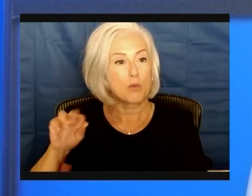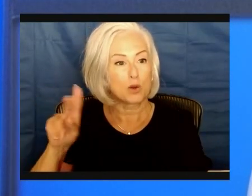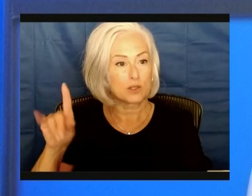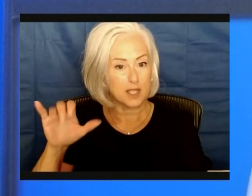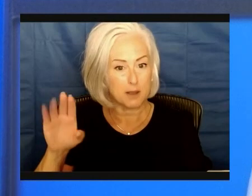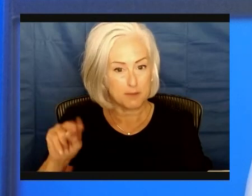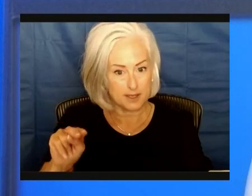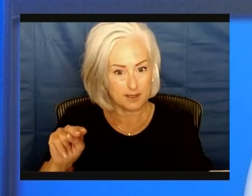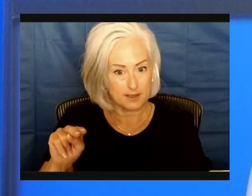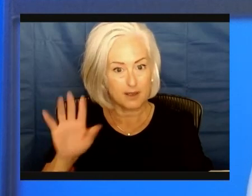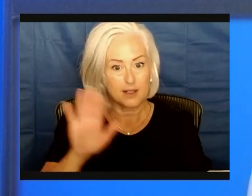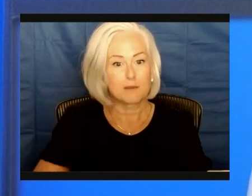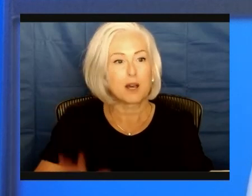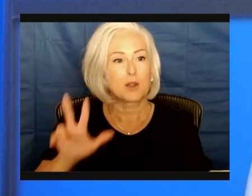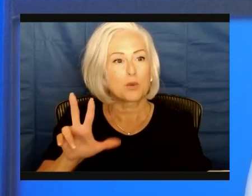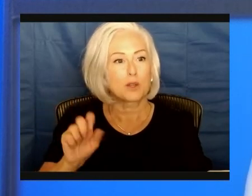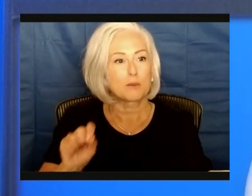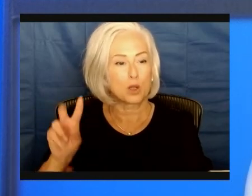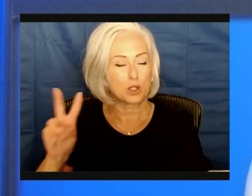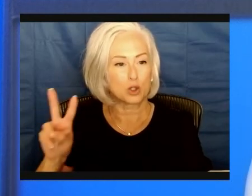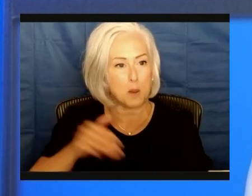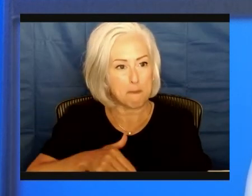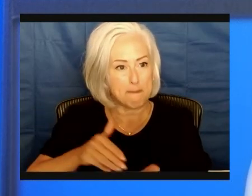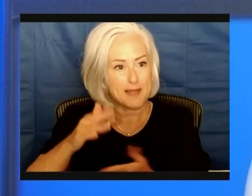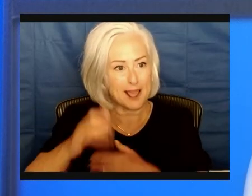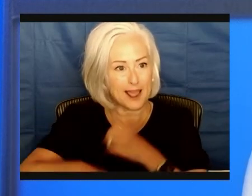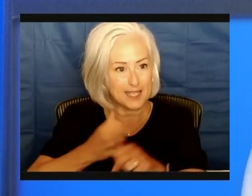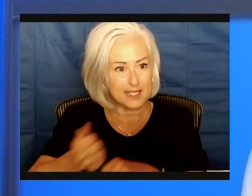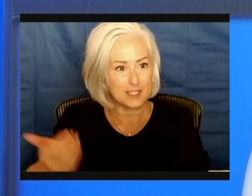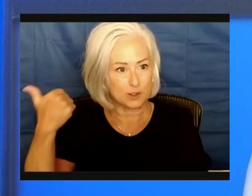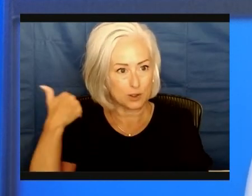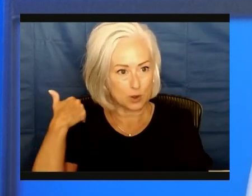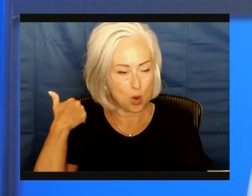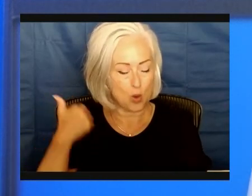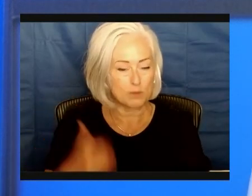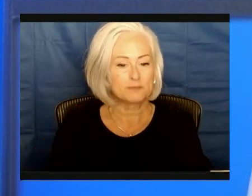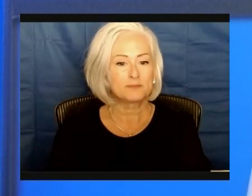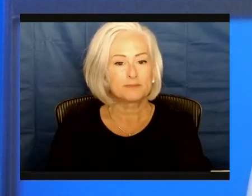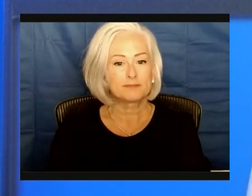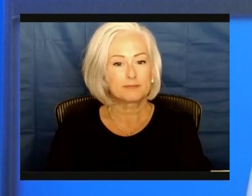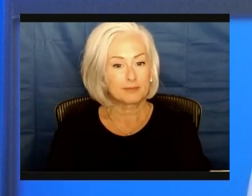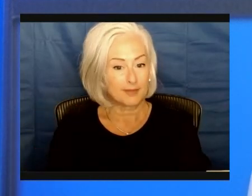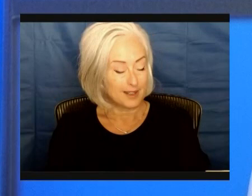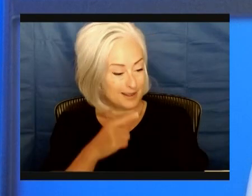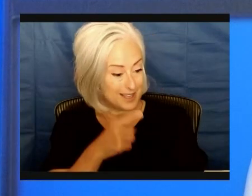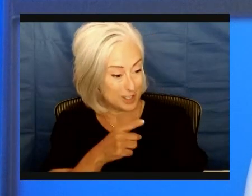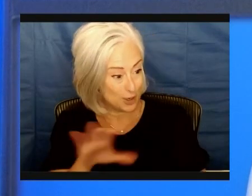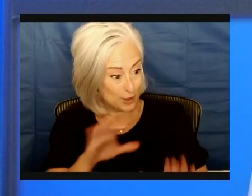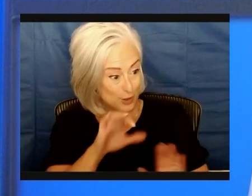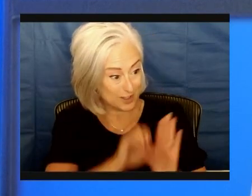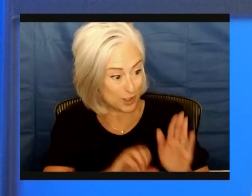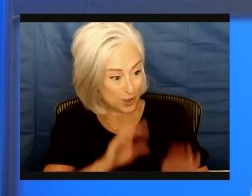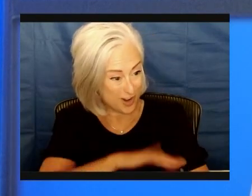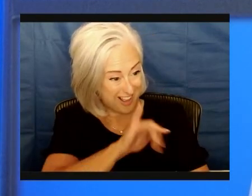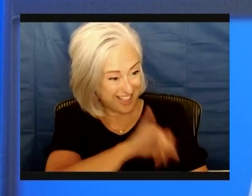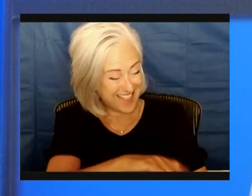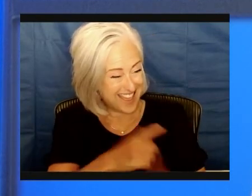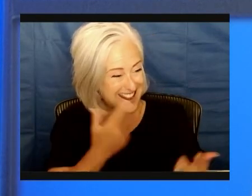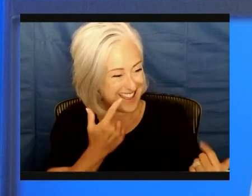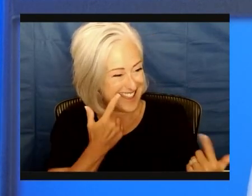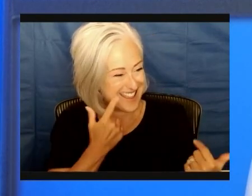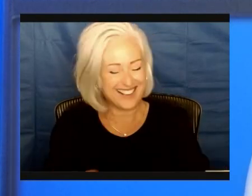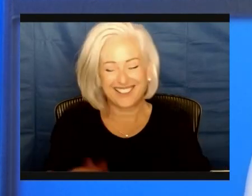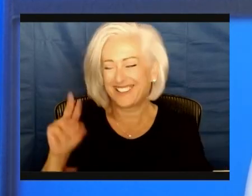years ago, was supposed to live 3.2 million years ago. And you didn't try to do trauma surgery on that skeleton, right? No, I Okay, didn't. just checking.